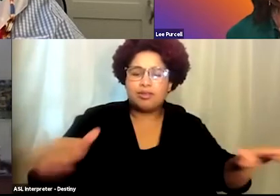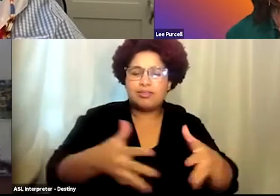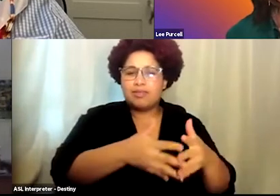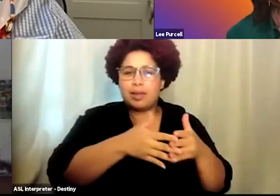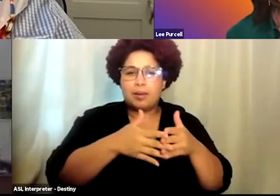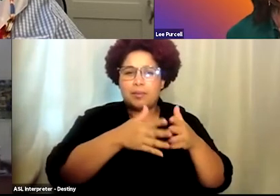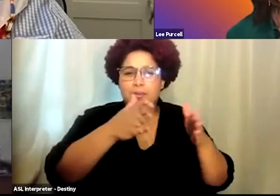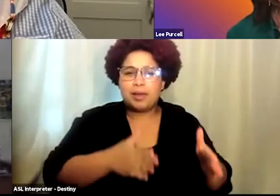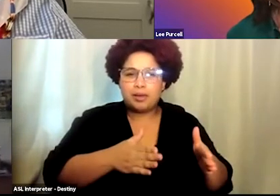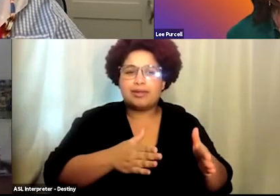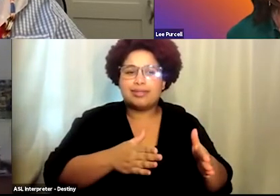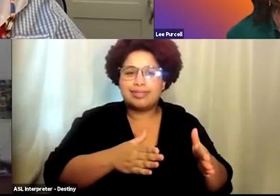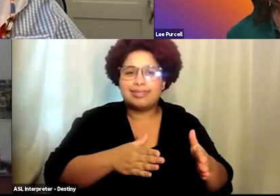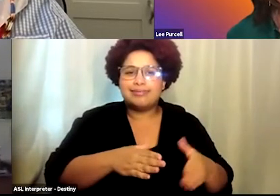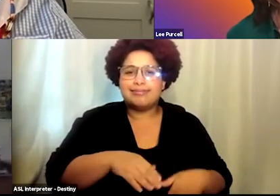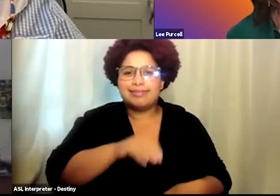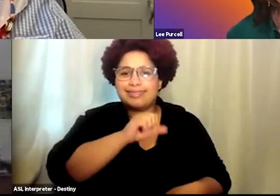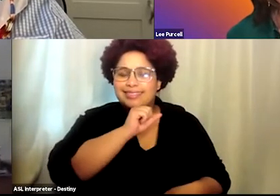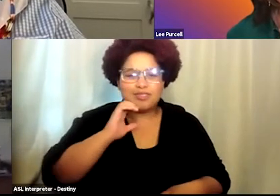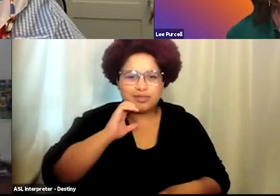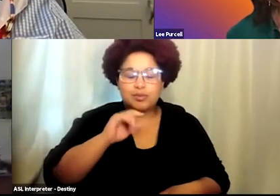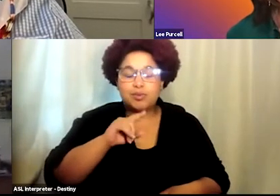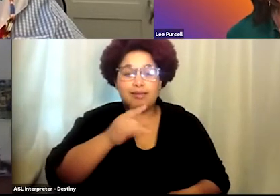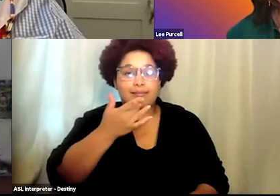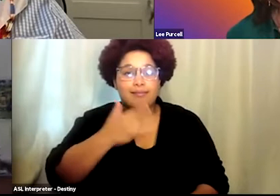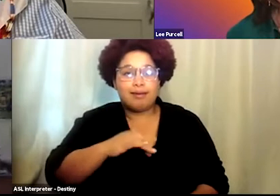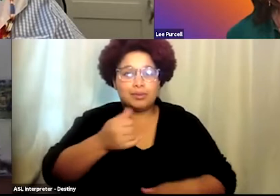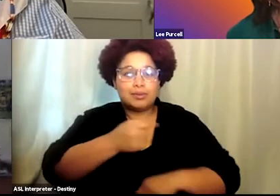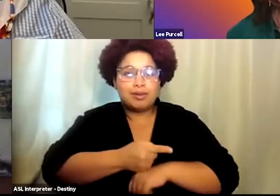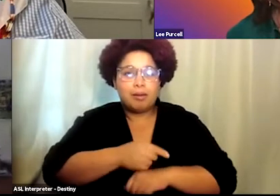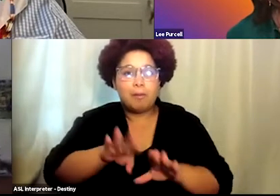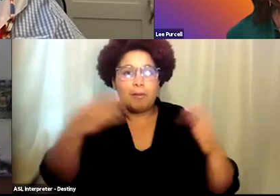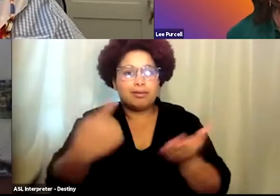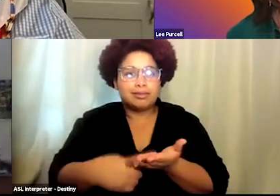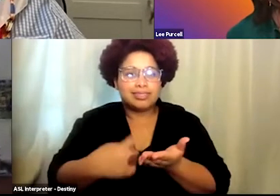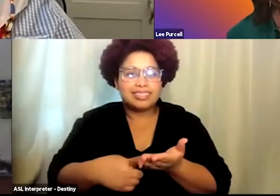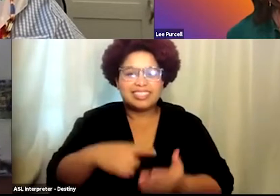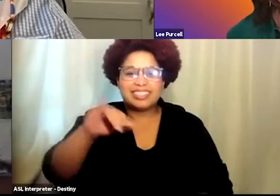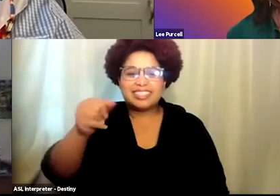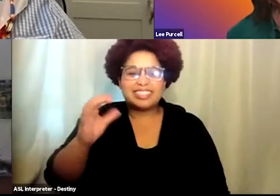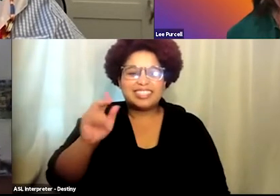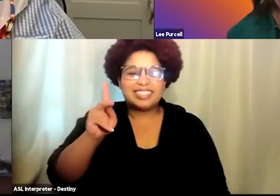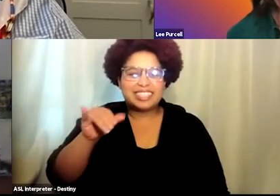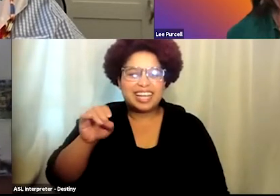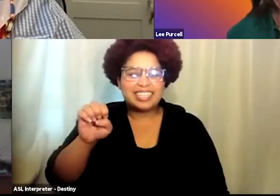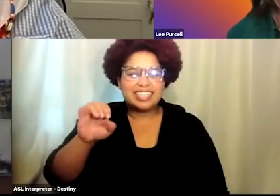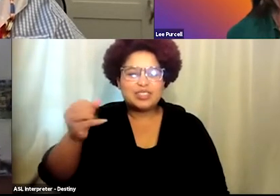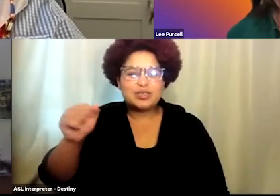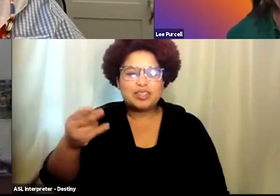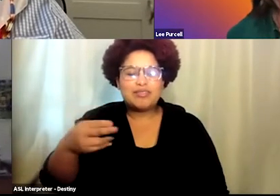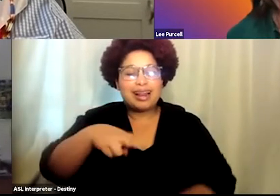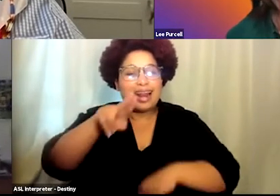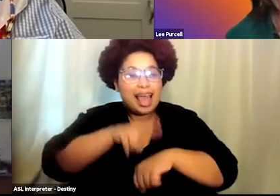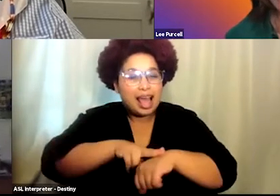scene. We are so lucky to have today to open up our discussion, Jackie Joseph. Jackie Joseph is the National Chair